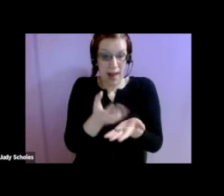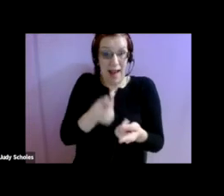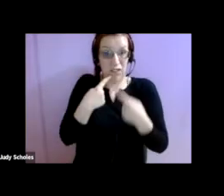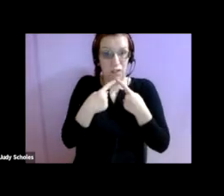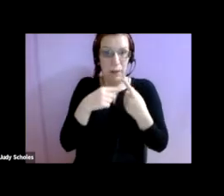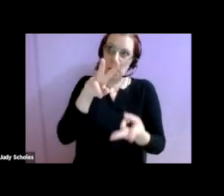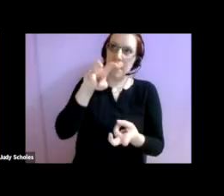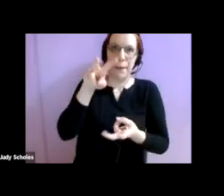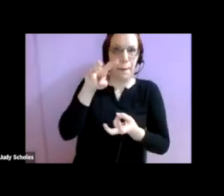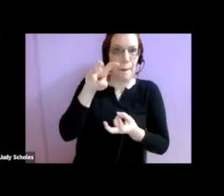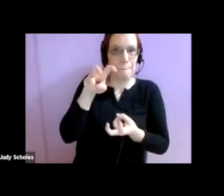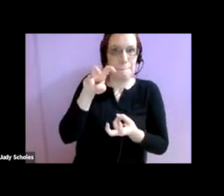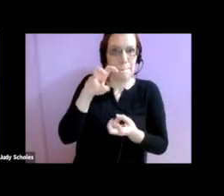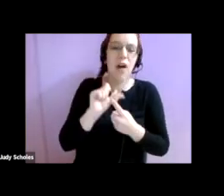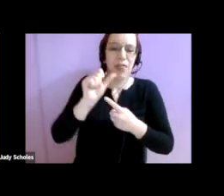of capabilities.